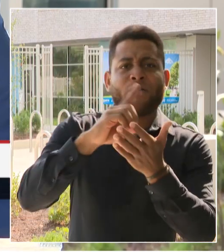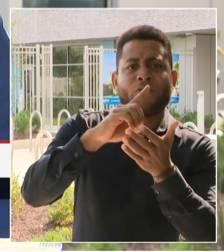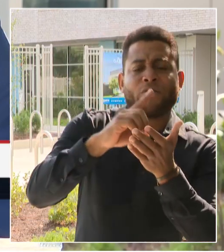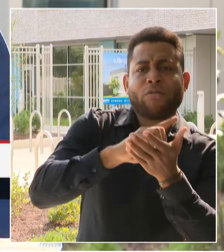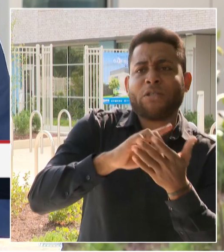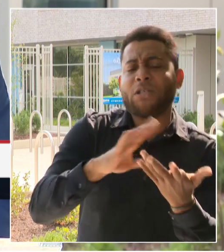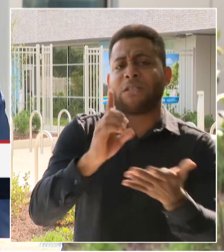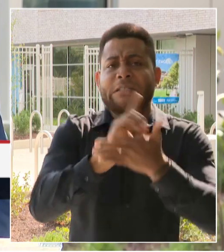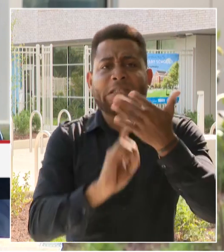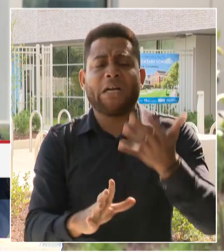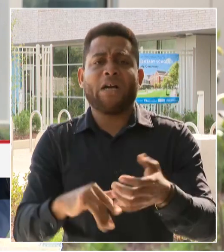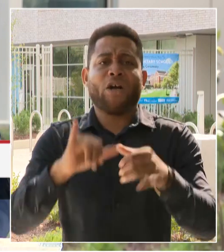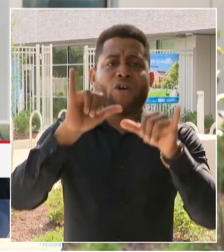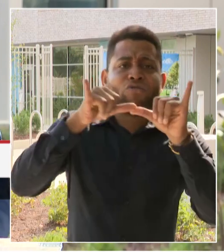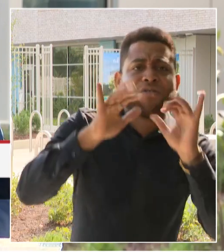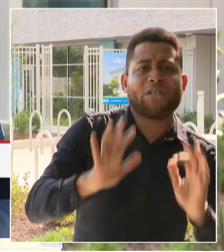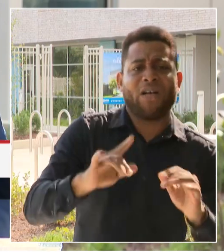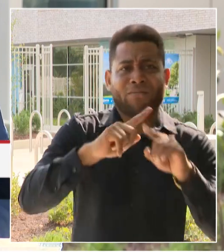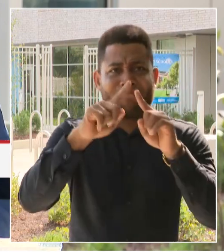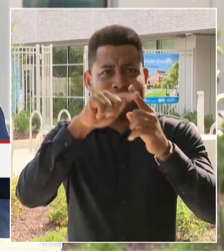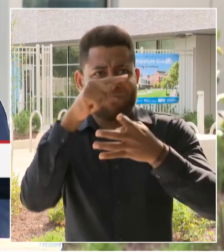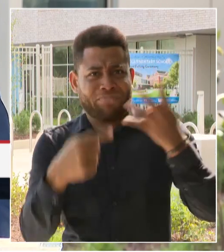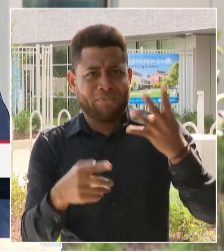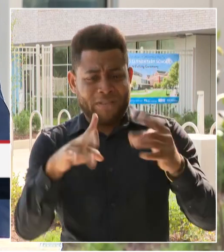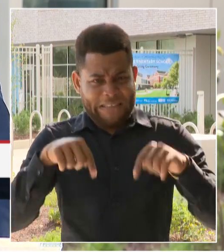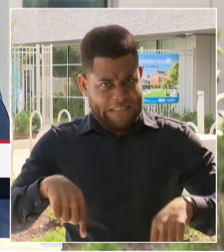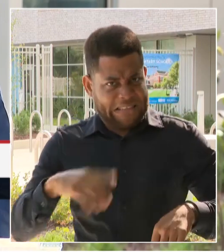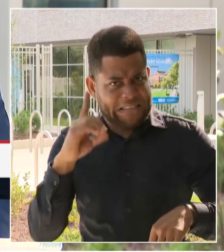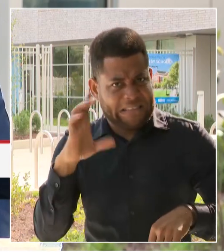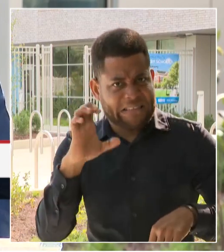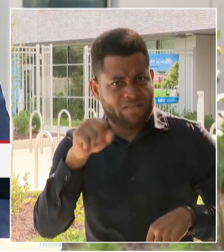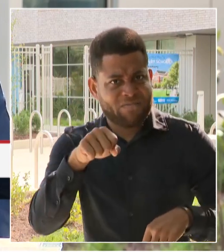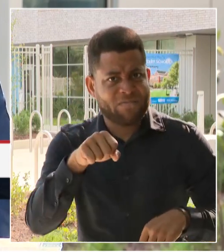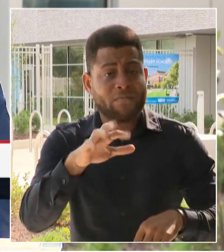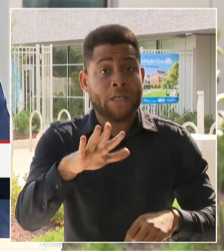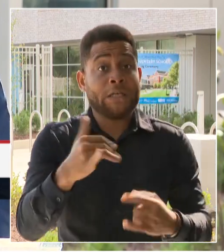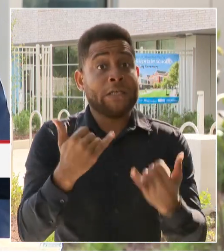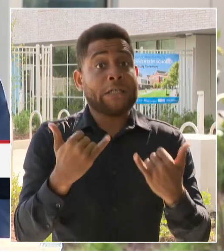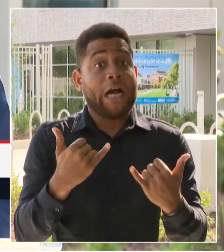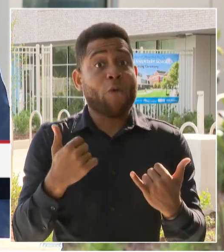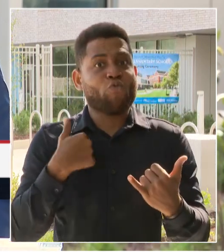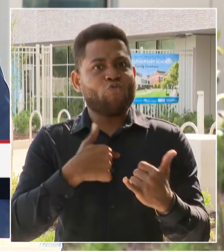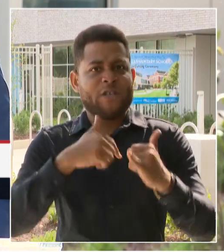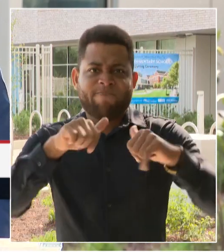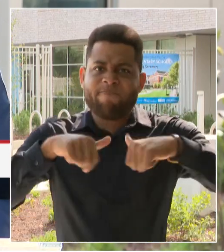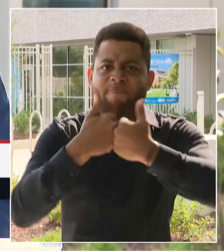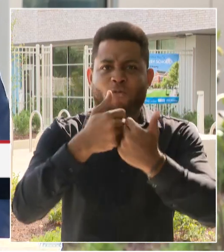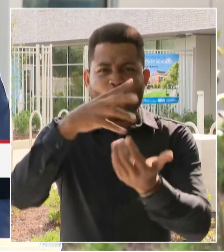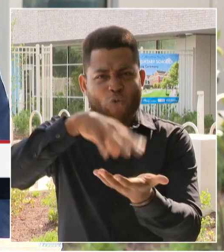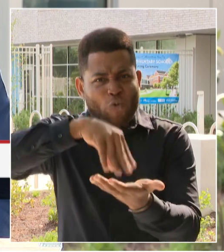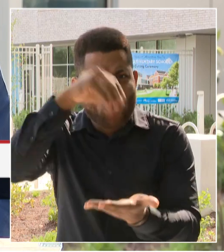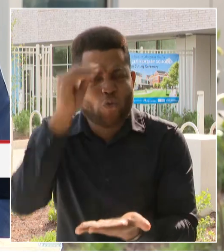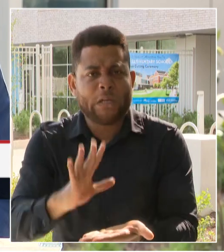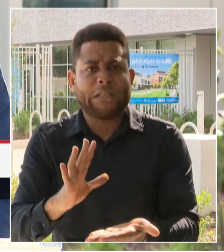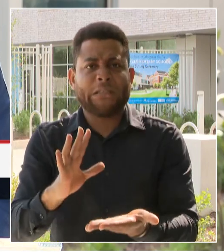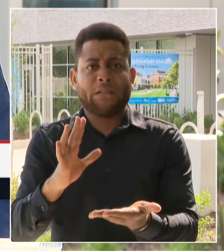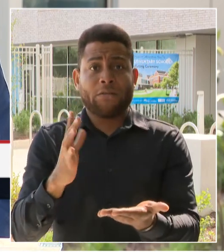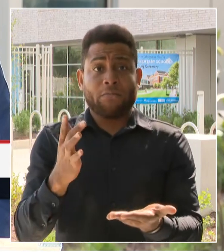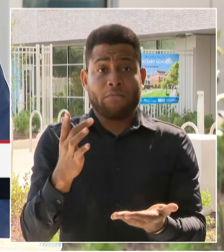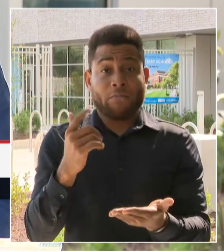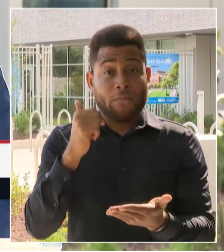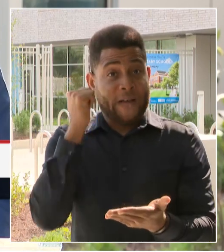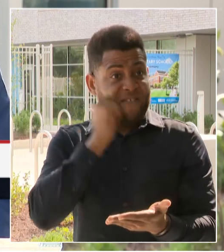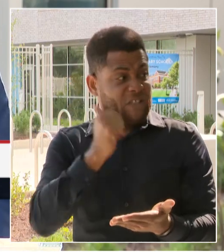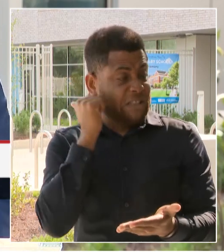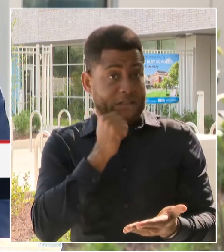to educate our next generation of leaders every day in the classroom of Mr. William Pittman's legacy. Today would not